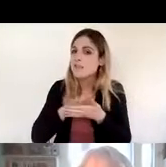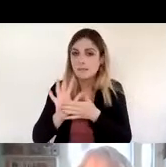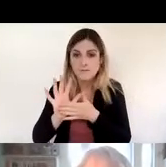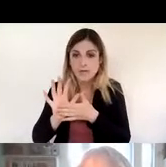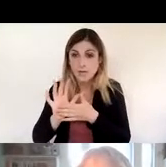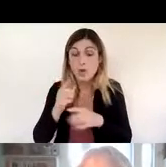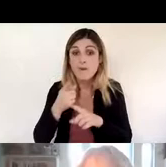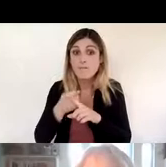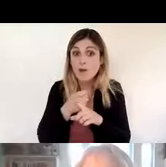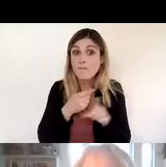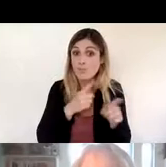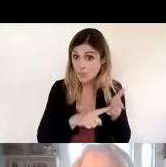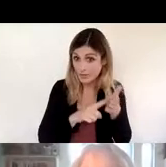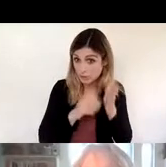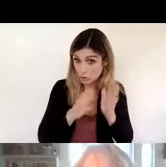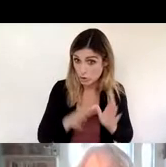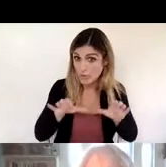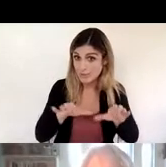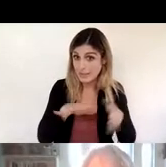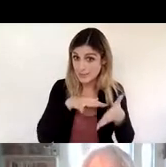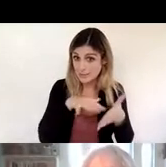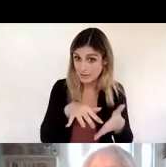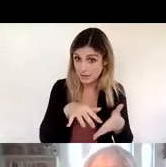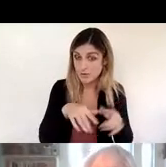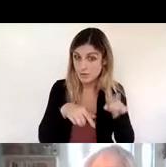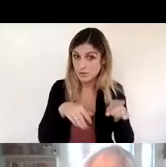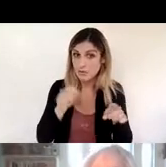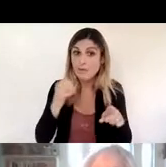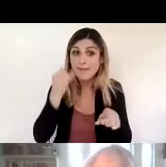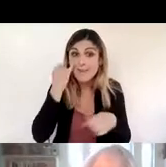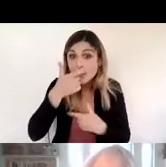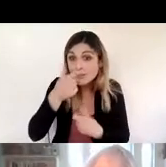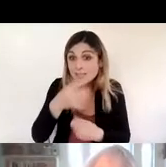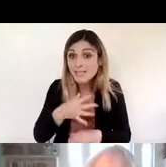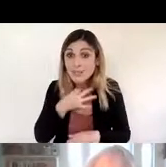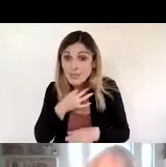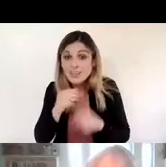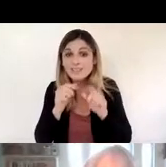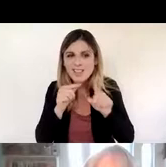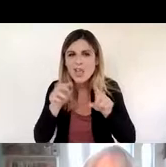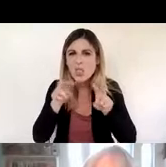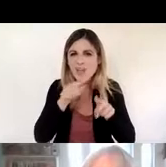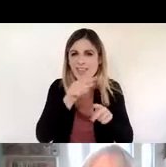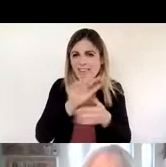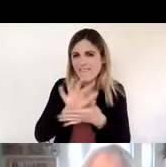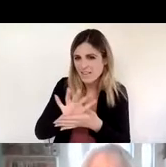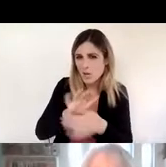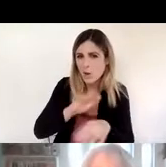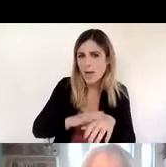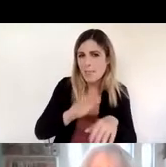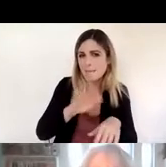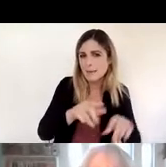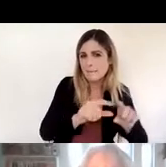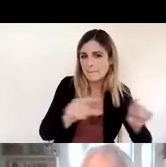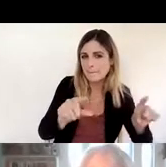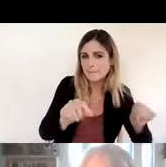did the study on yoga and bone health. So if you're interested in that, take a look at that video. And if you're already doing yoga,